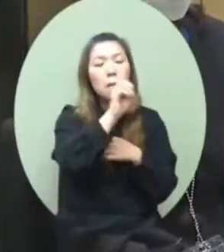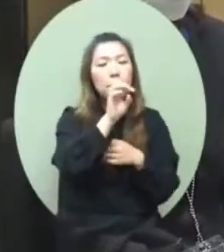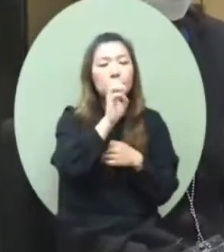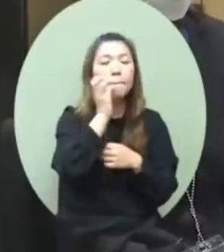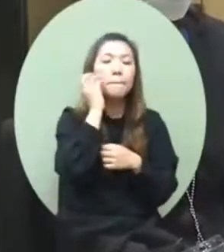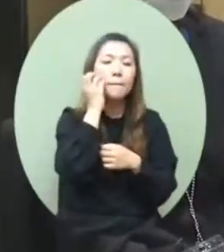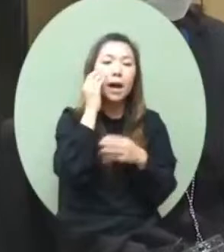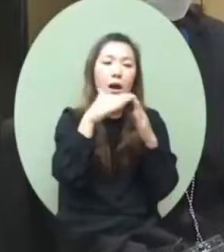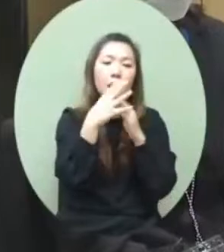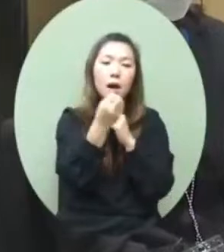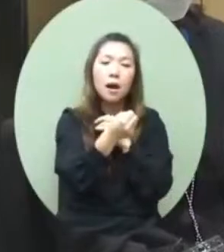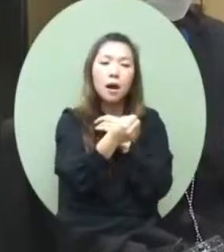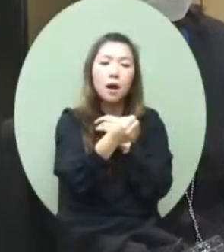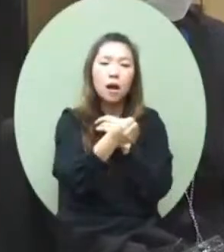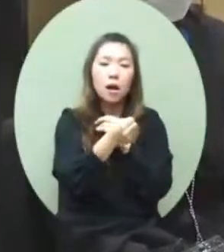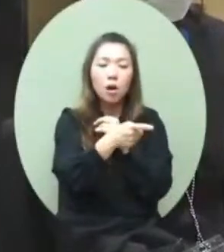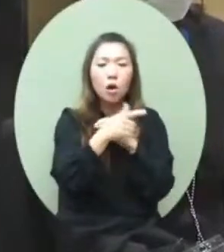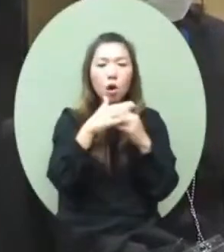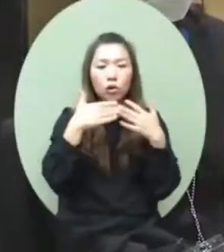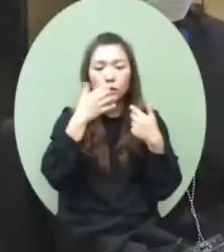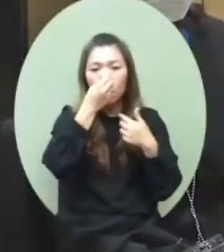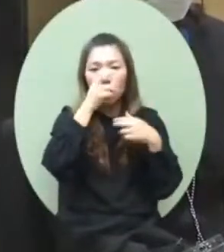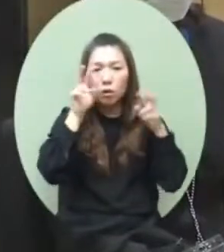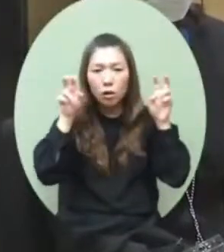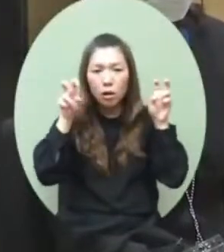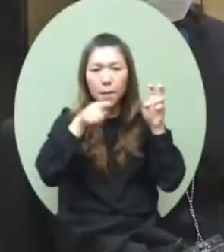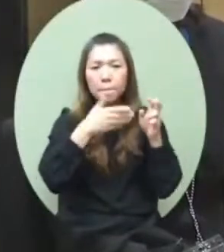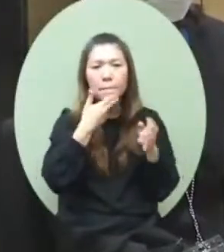Has the government made such a calculation?